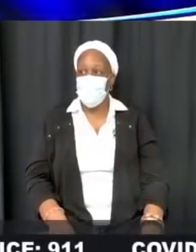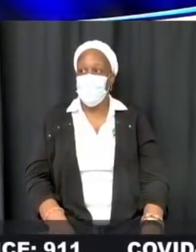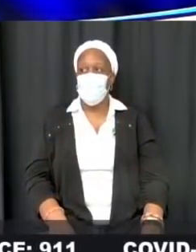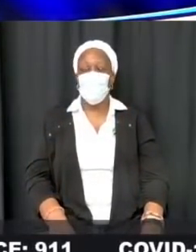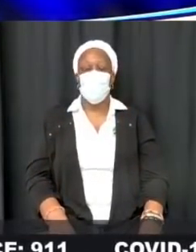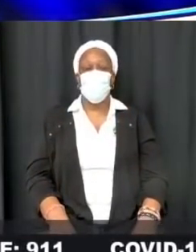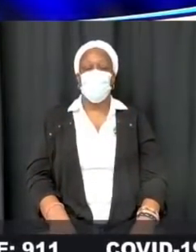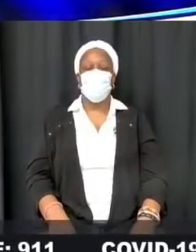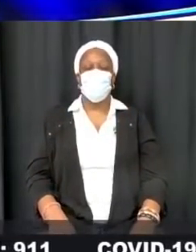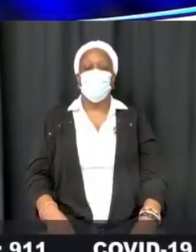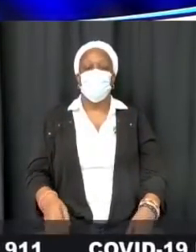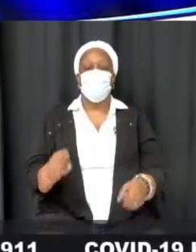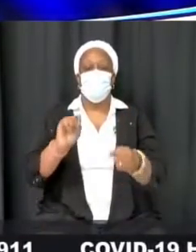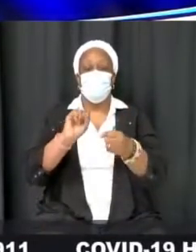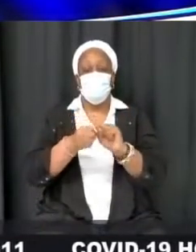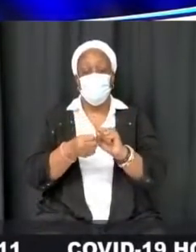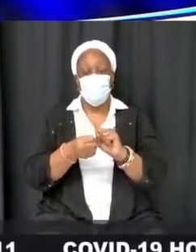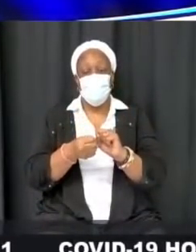spread.